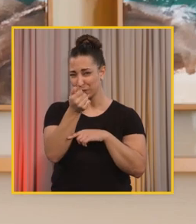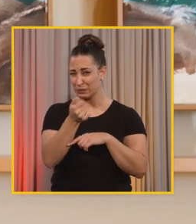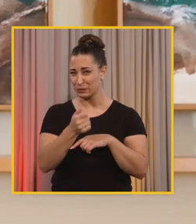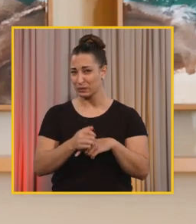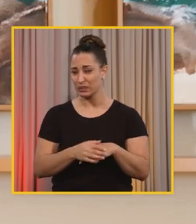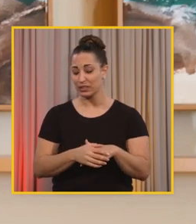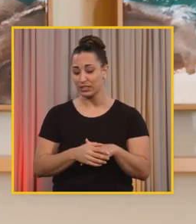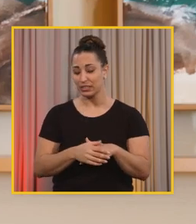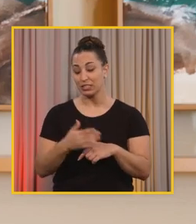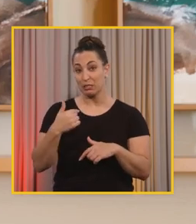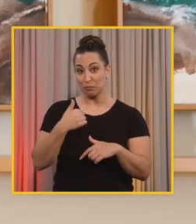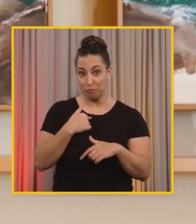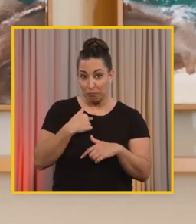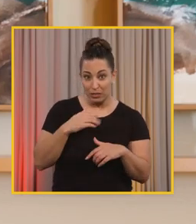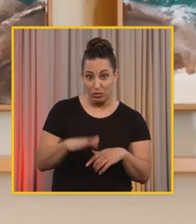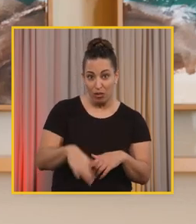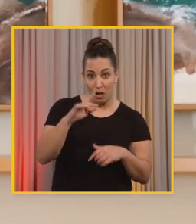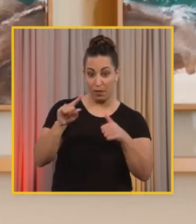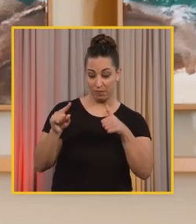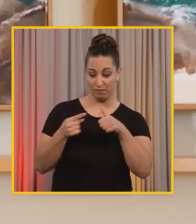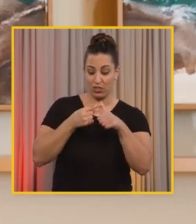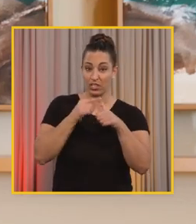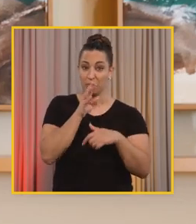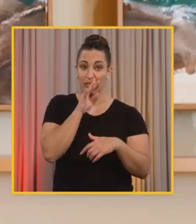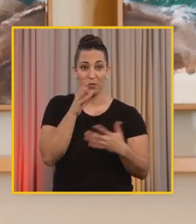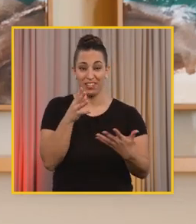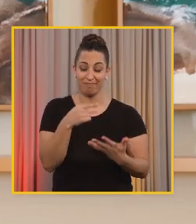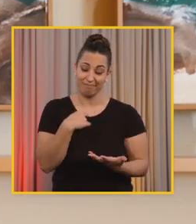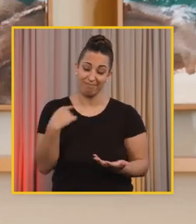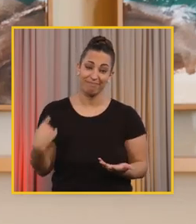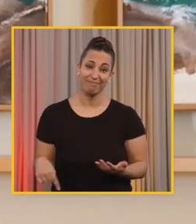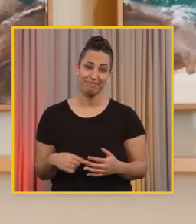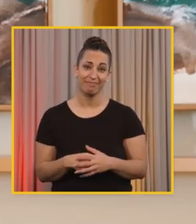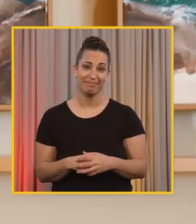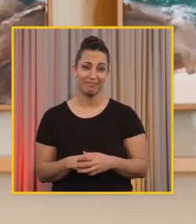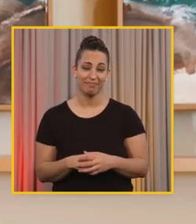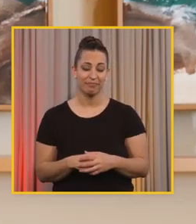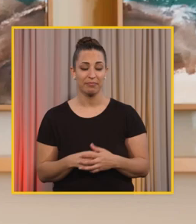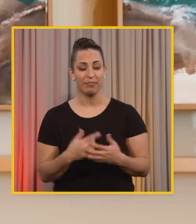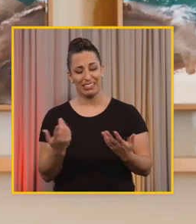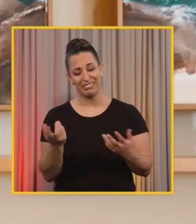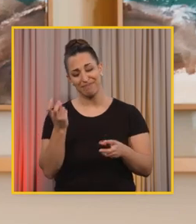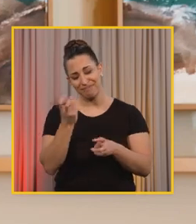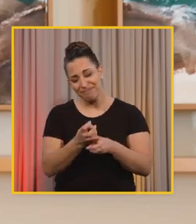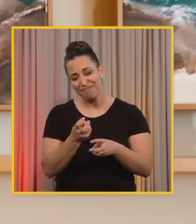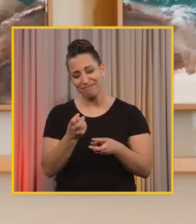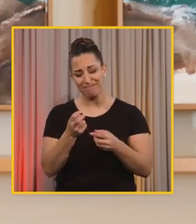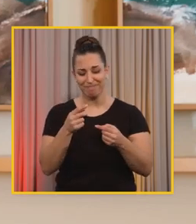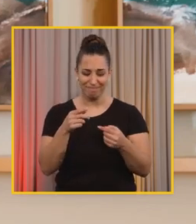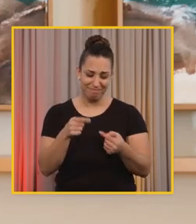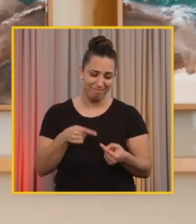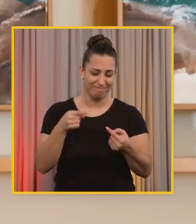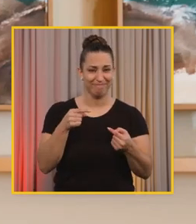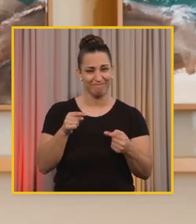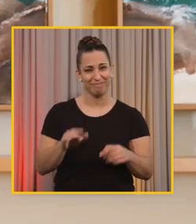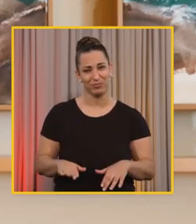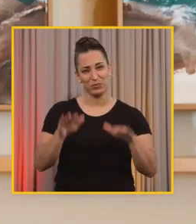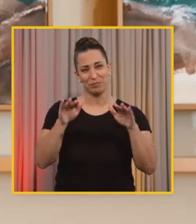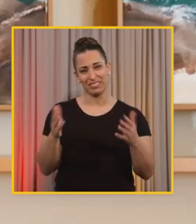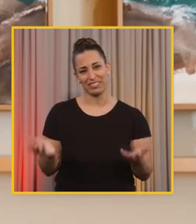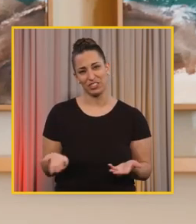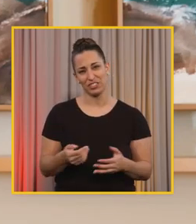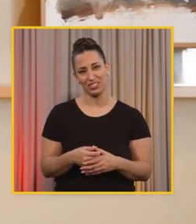My first language was Chinese. It was difficult growing up here. My family